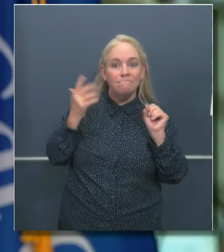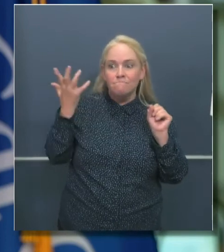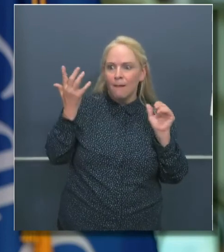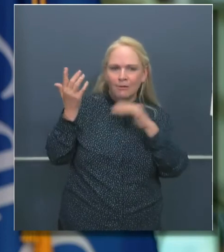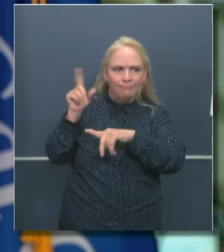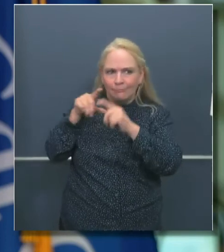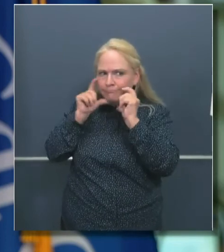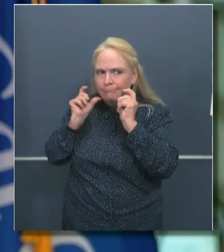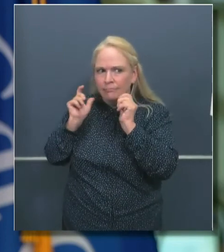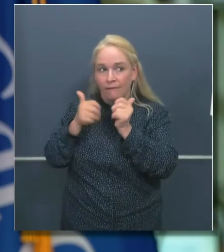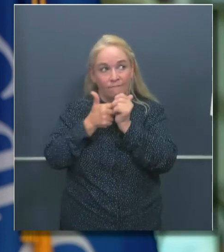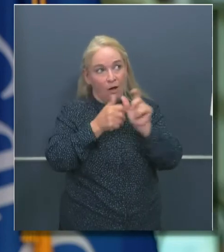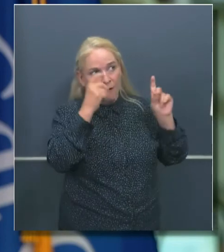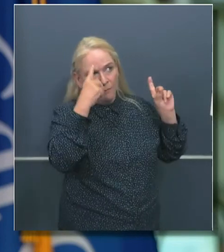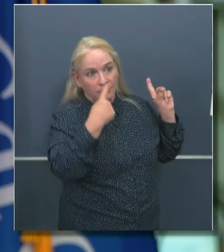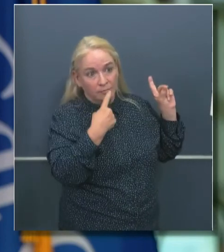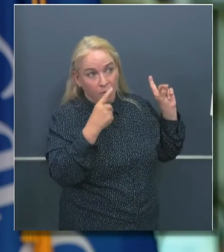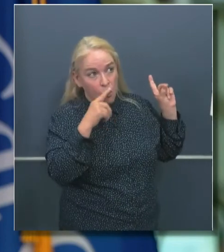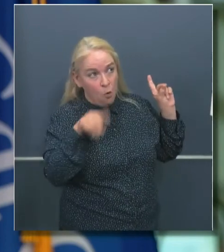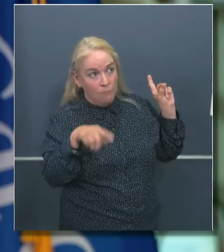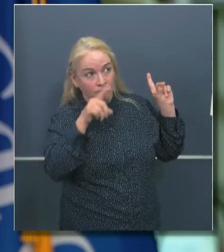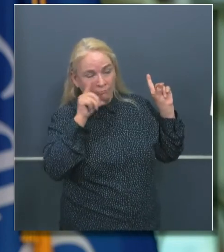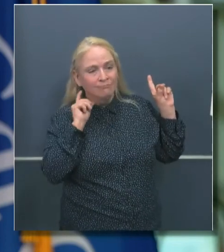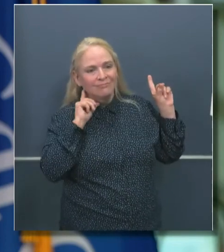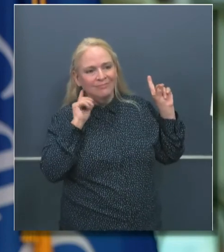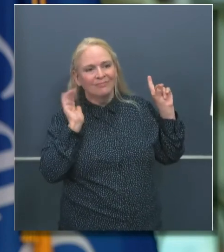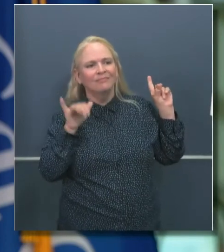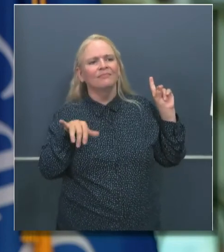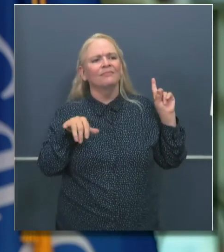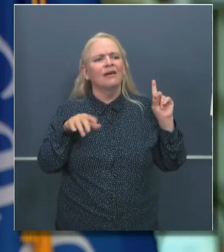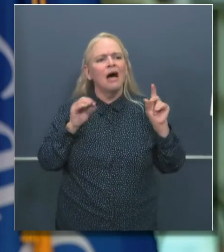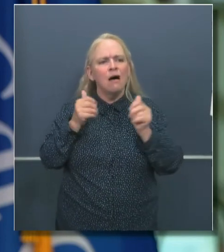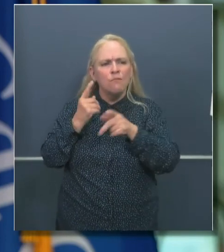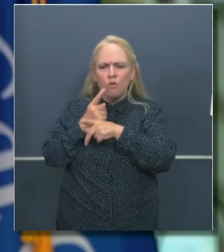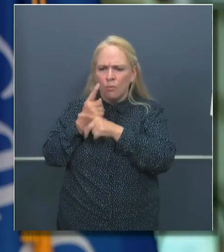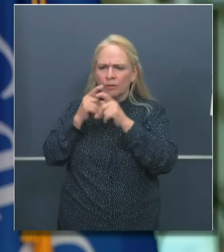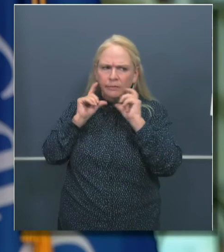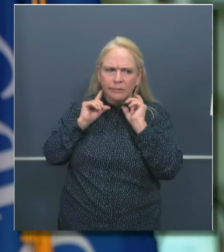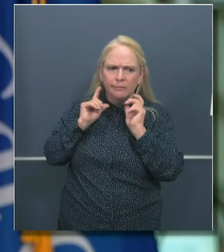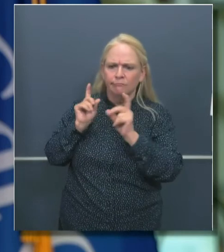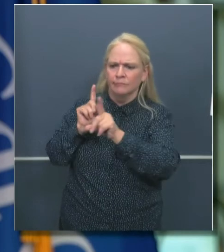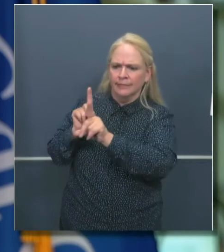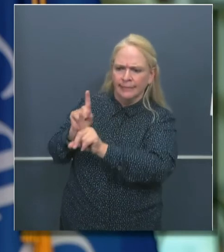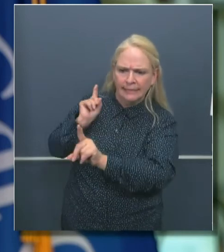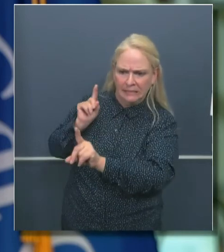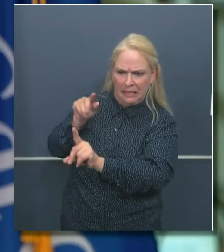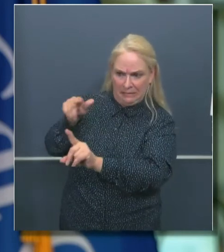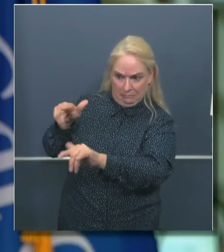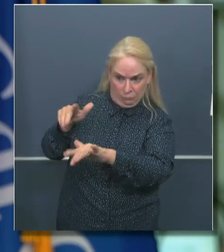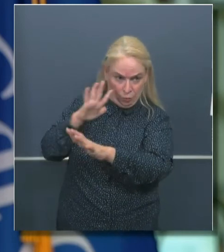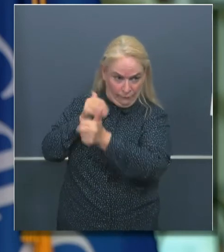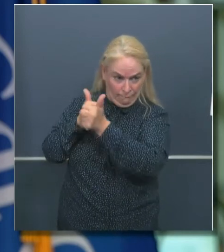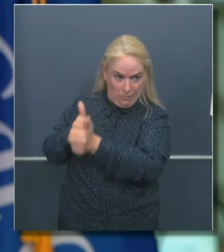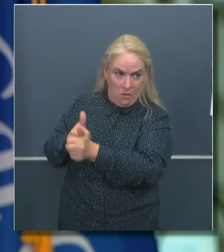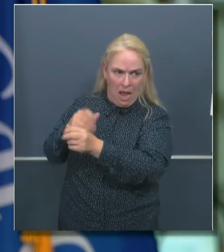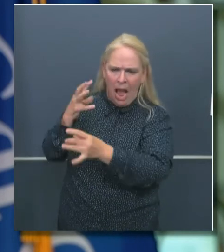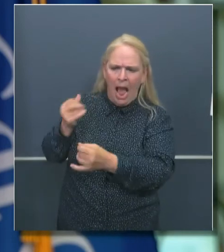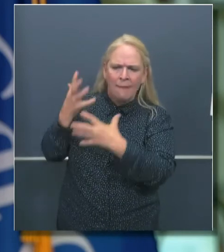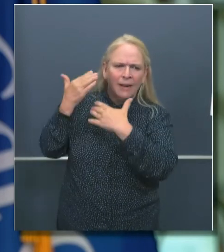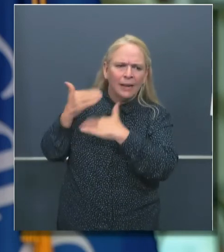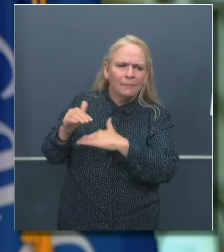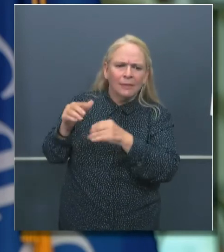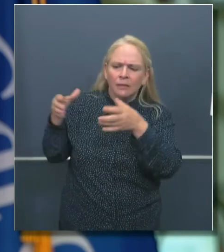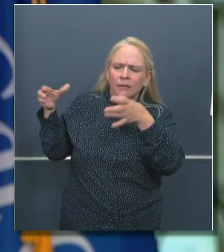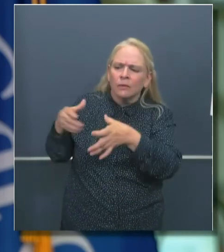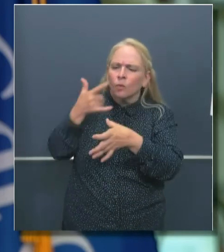the directives that we want for appropriate social distancing and limiting folks to come together while still